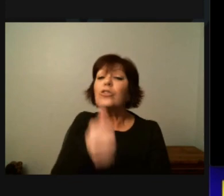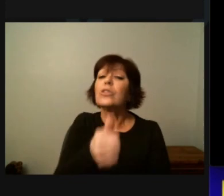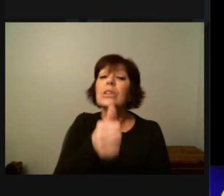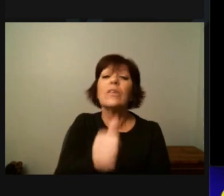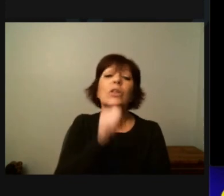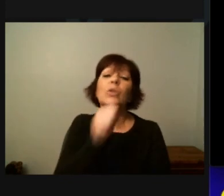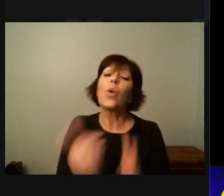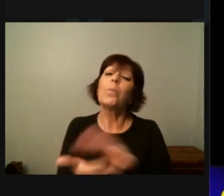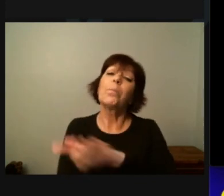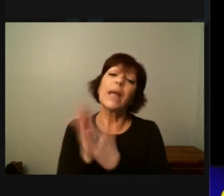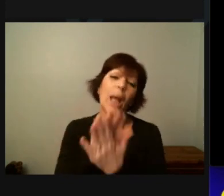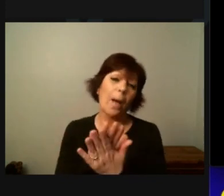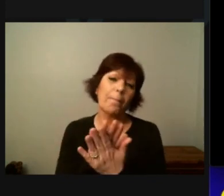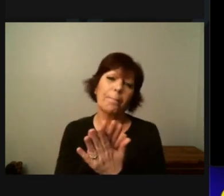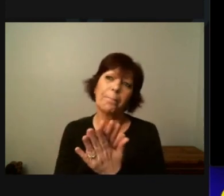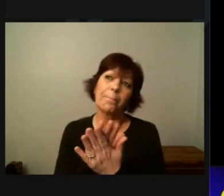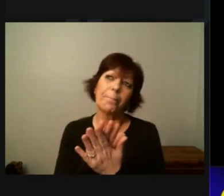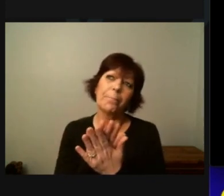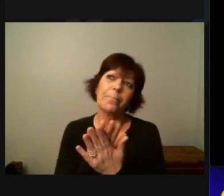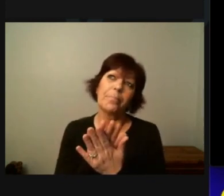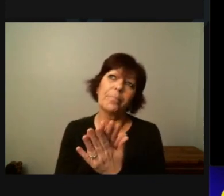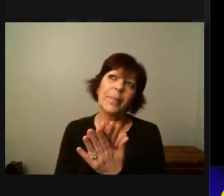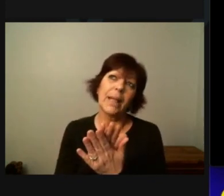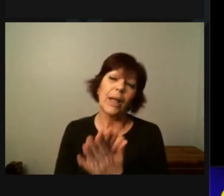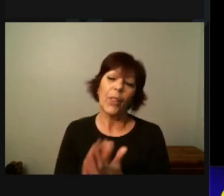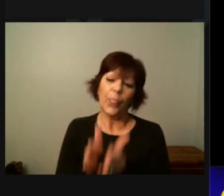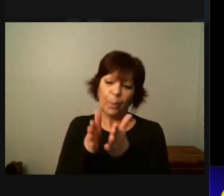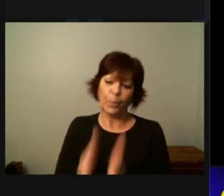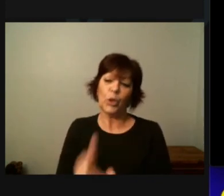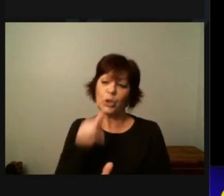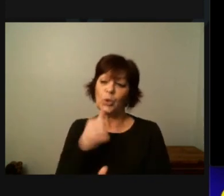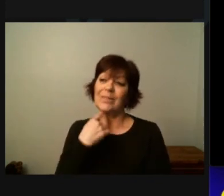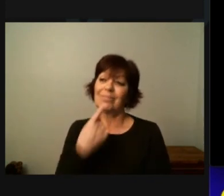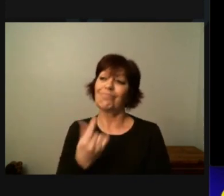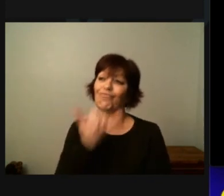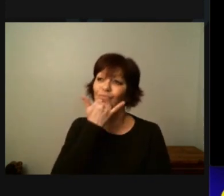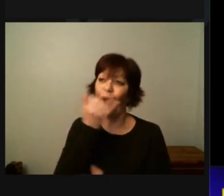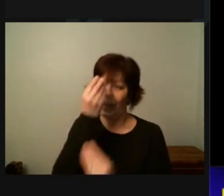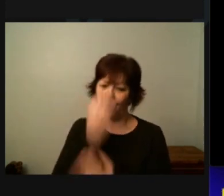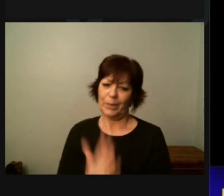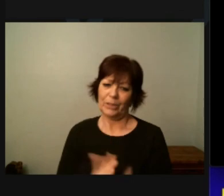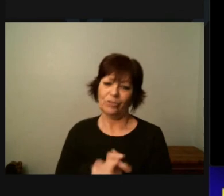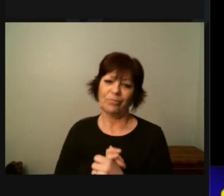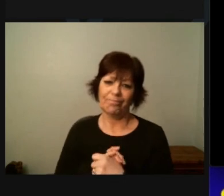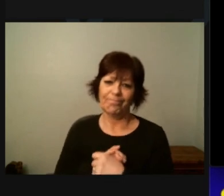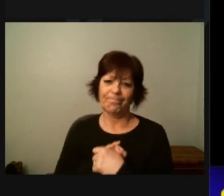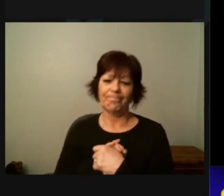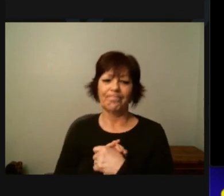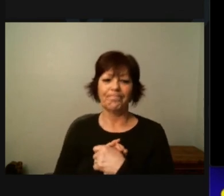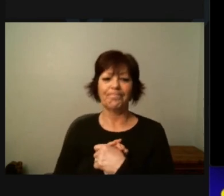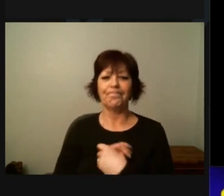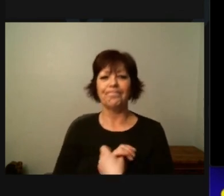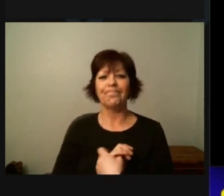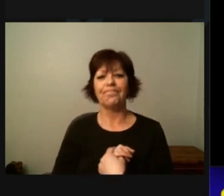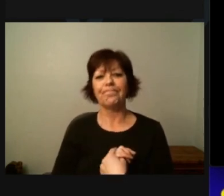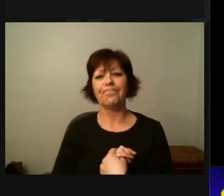become an inadvertent source of misinformation. Next slide, please.